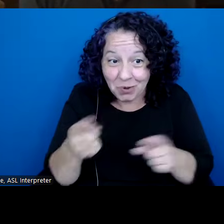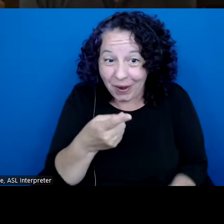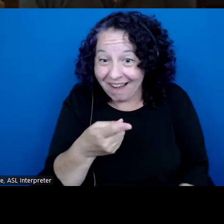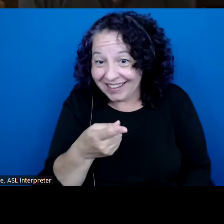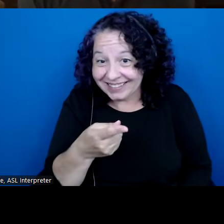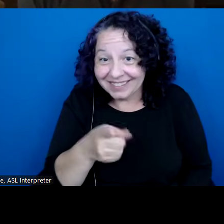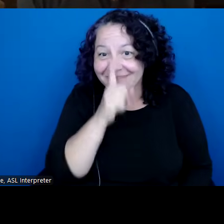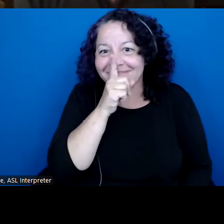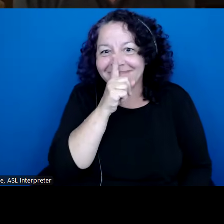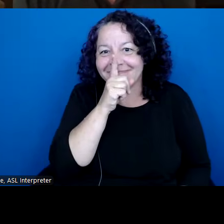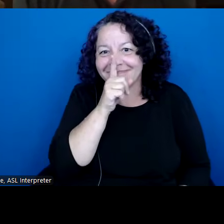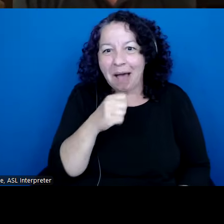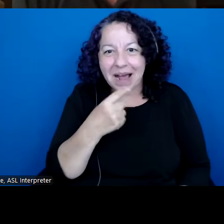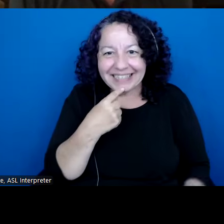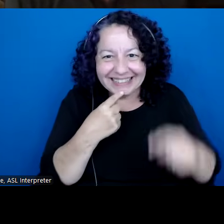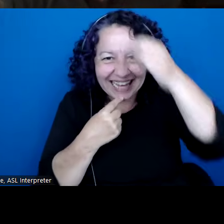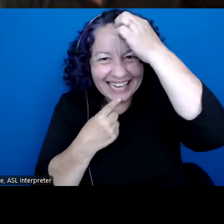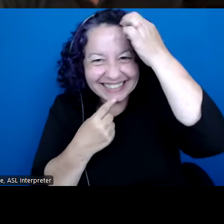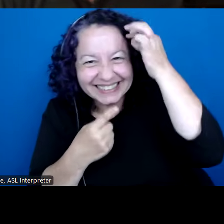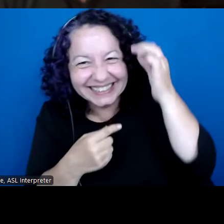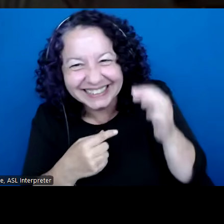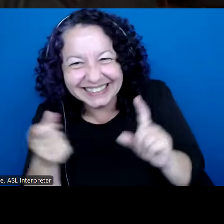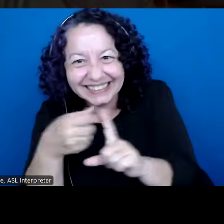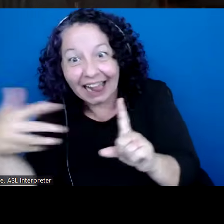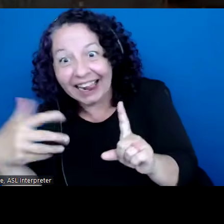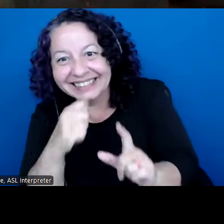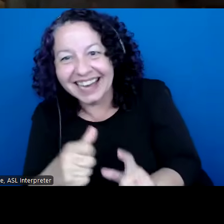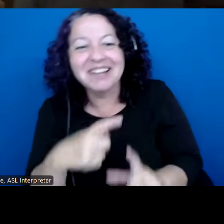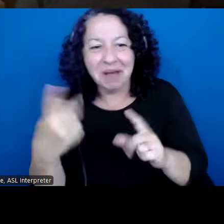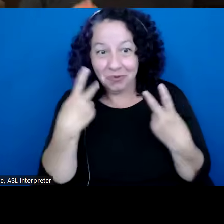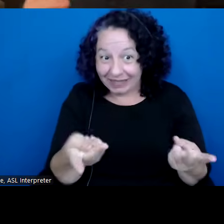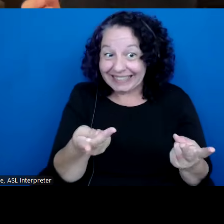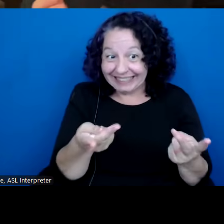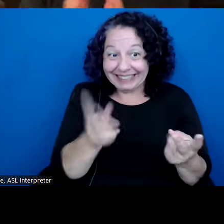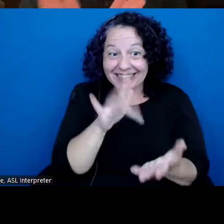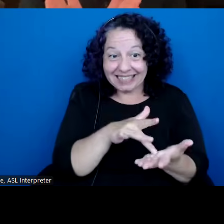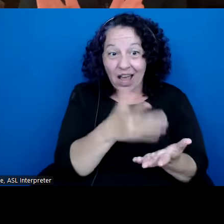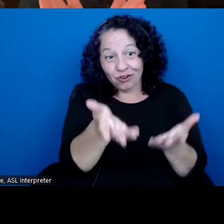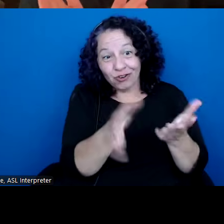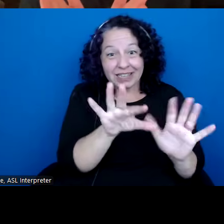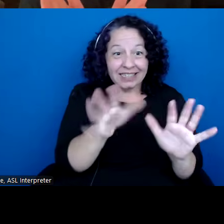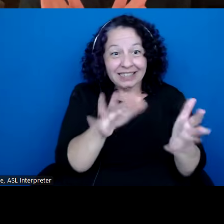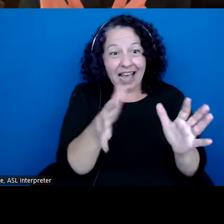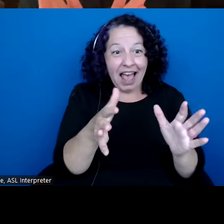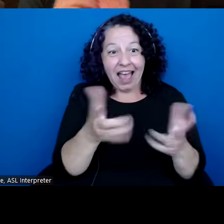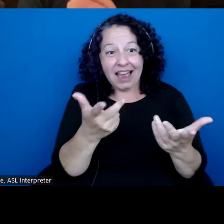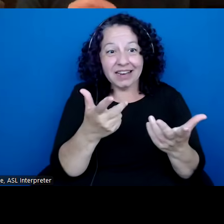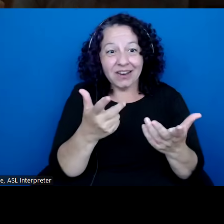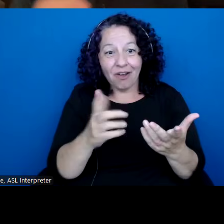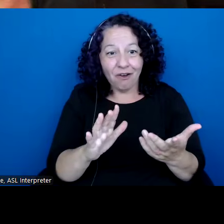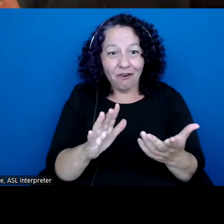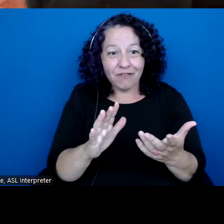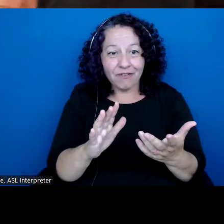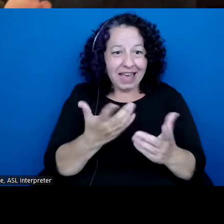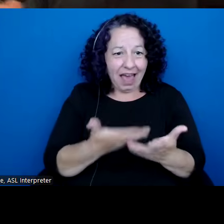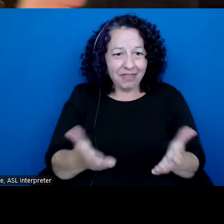going to describe it in great detail. What you have in the center is a sort of conical vessel sitting on the floor.